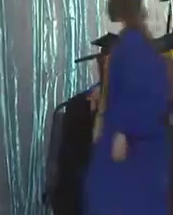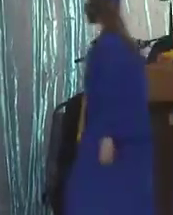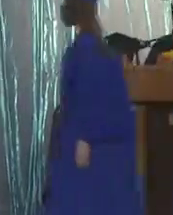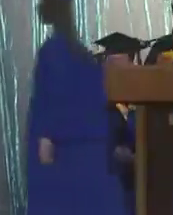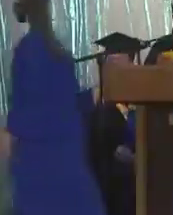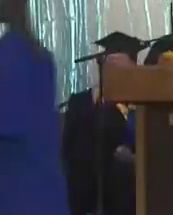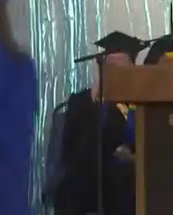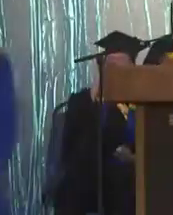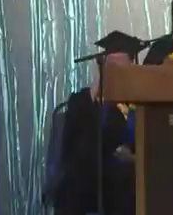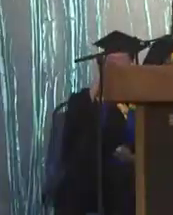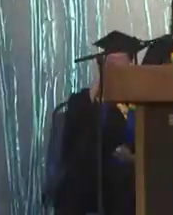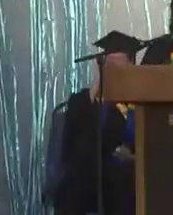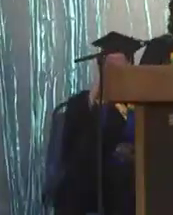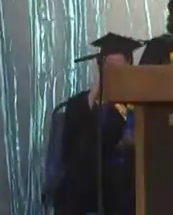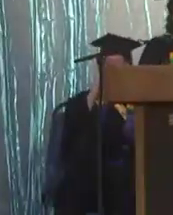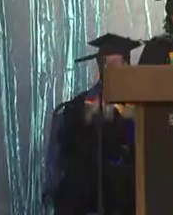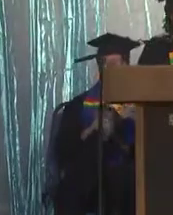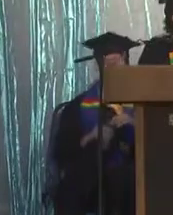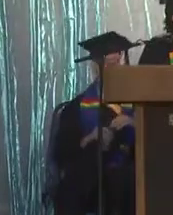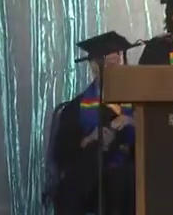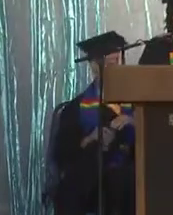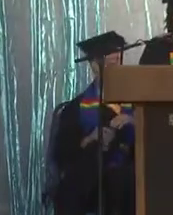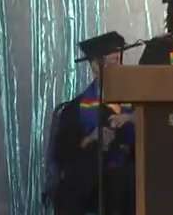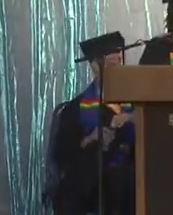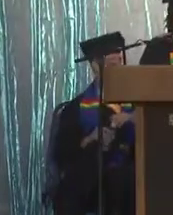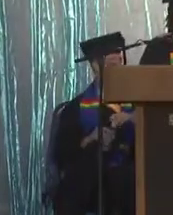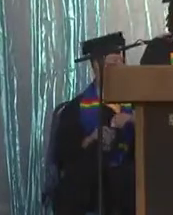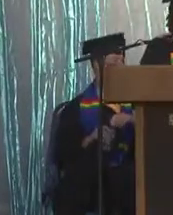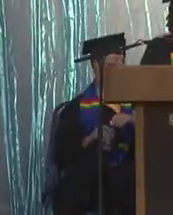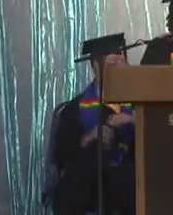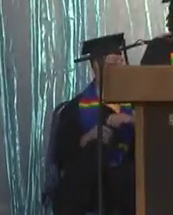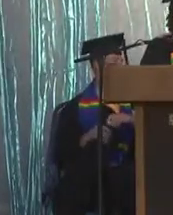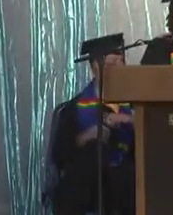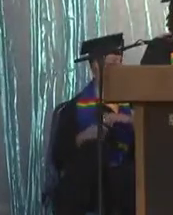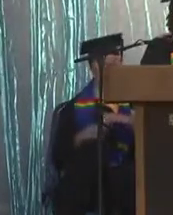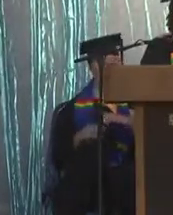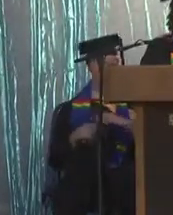Devin Koschel with high honors.